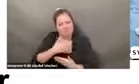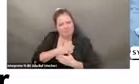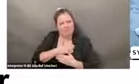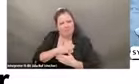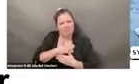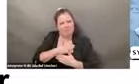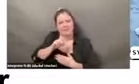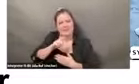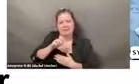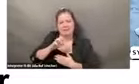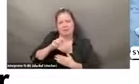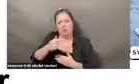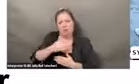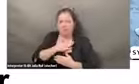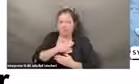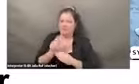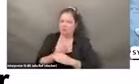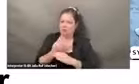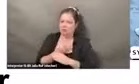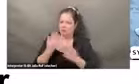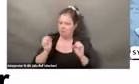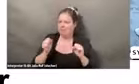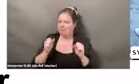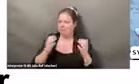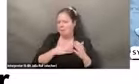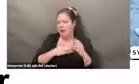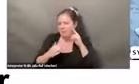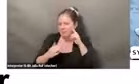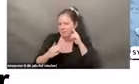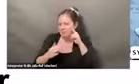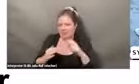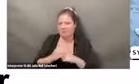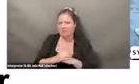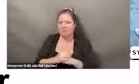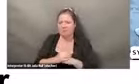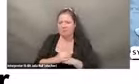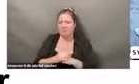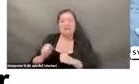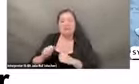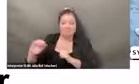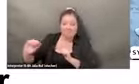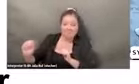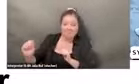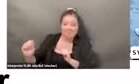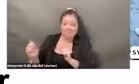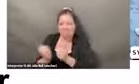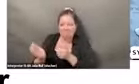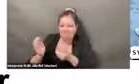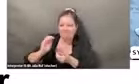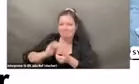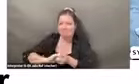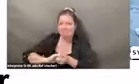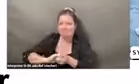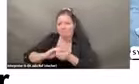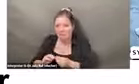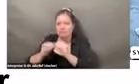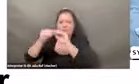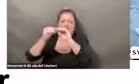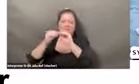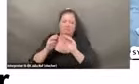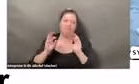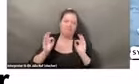just, that's how I see this. But absolutely, co-creation would be the best way. I would hope